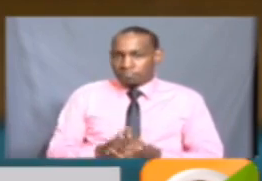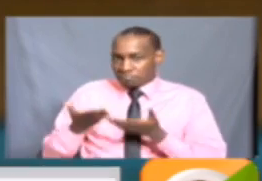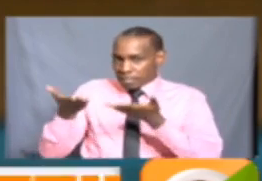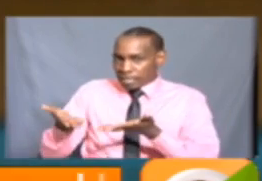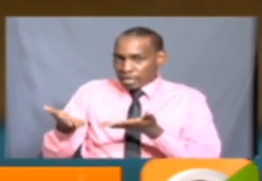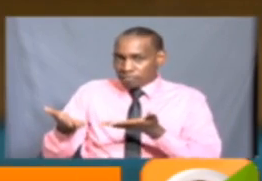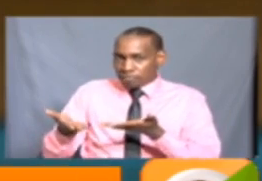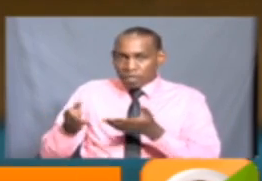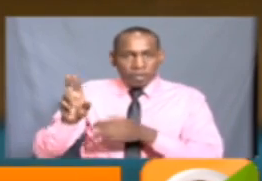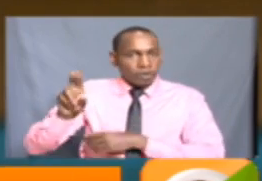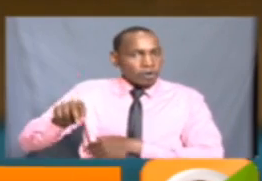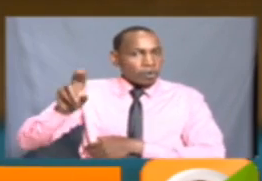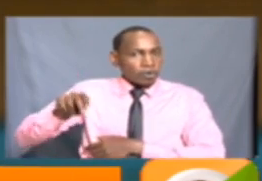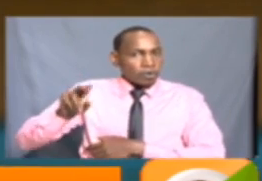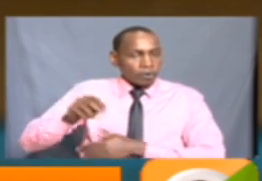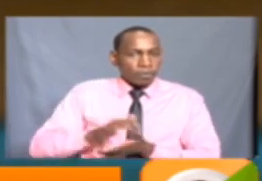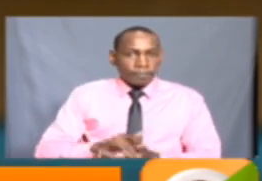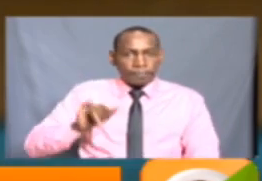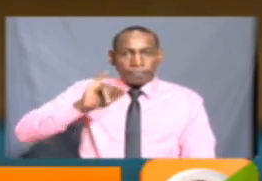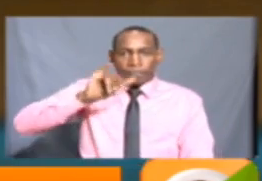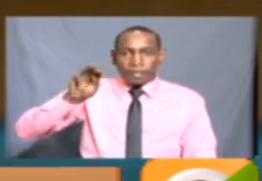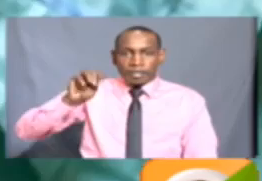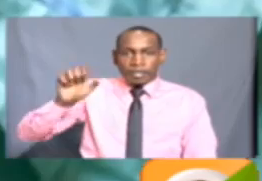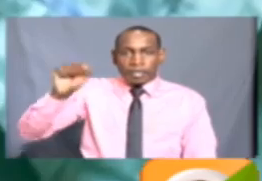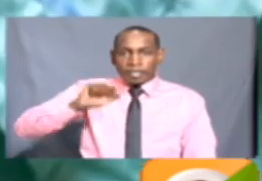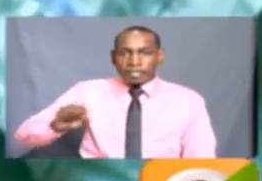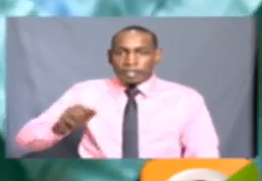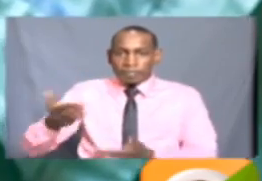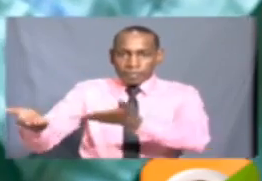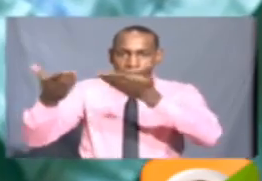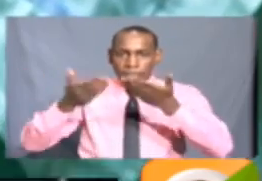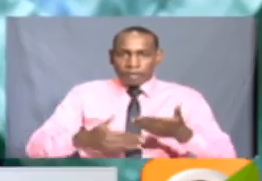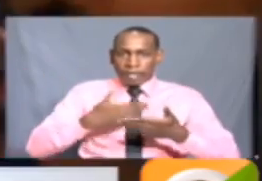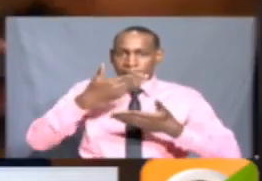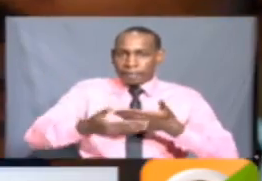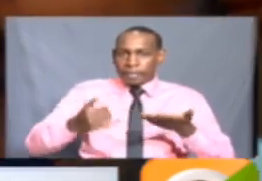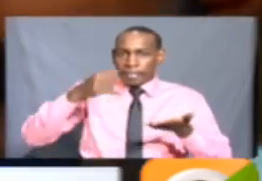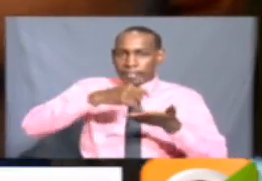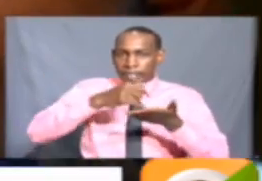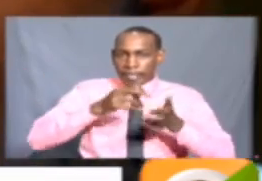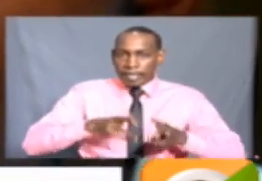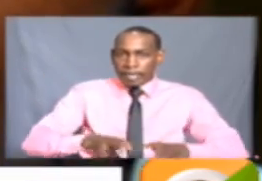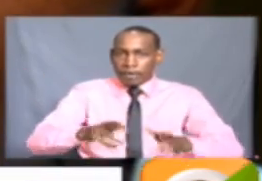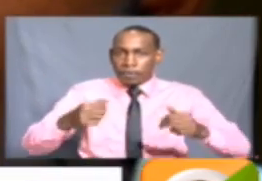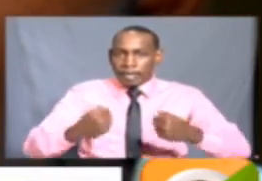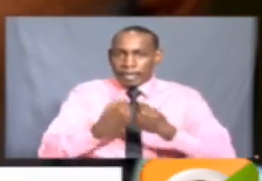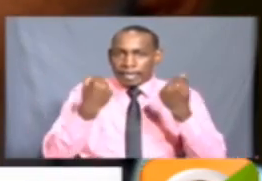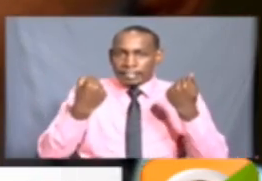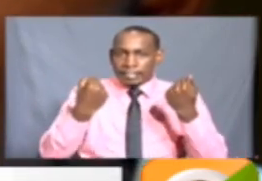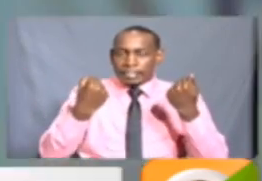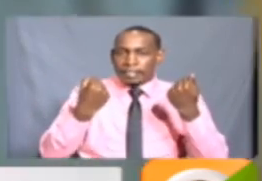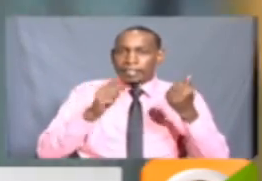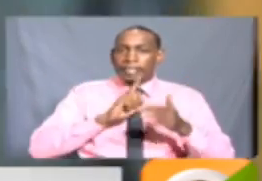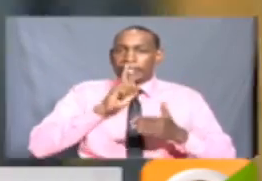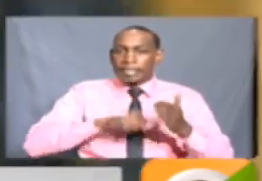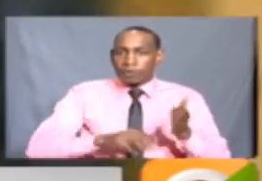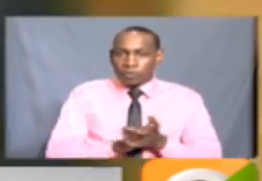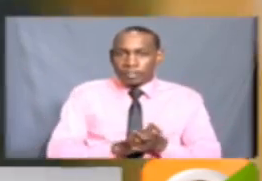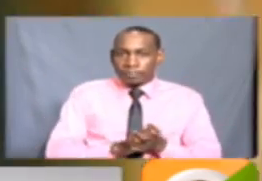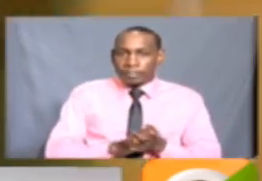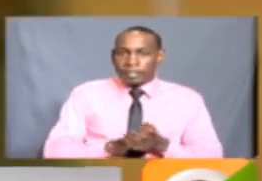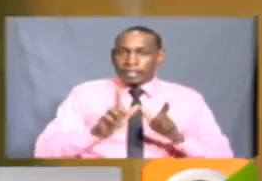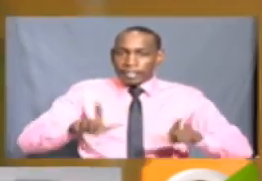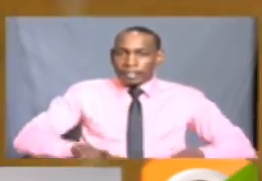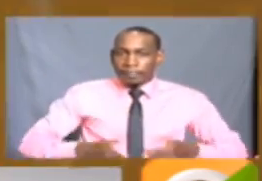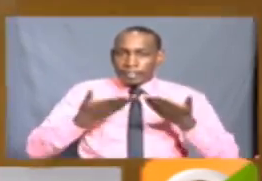Huku hapana. James Mwangi was brought here after being involved in a road accident. He tells us he has been here